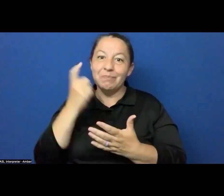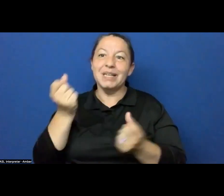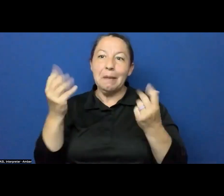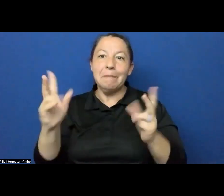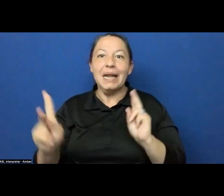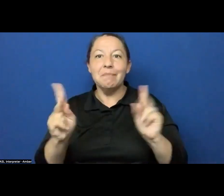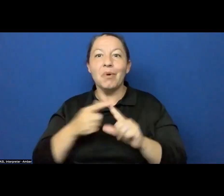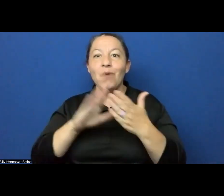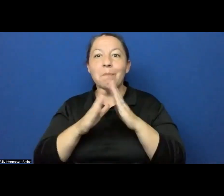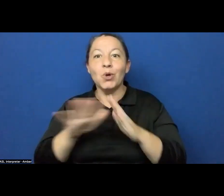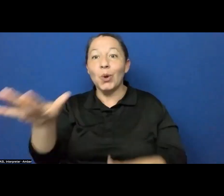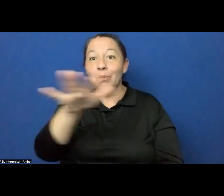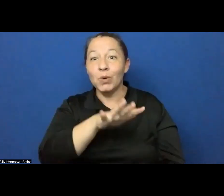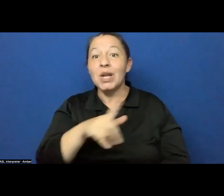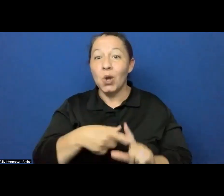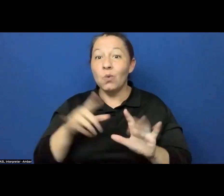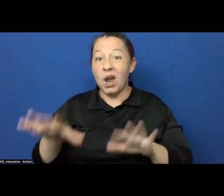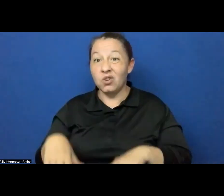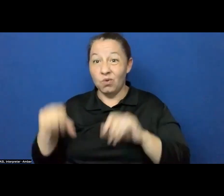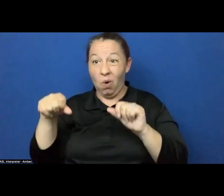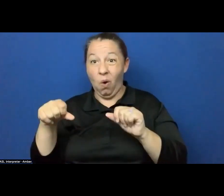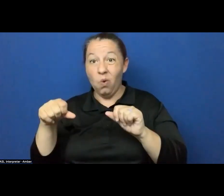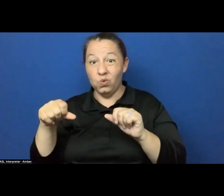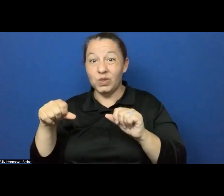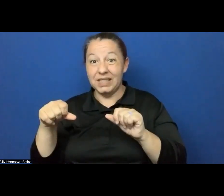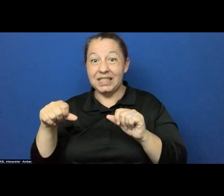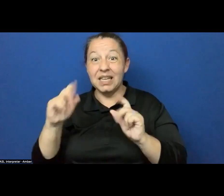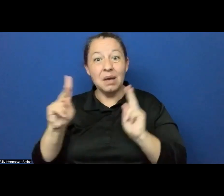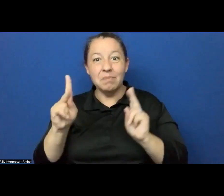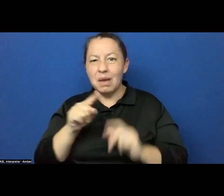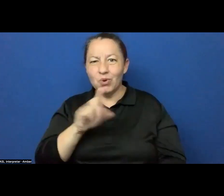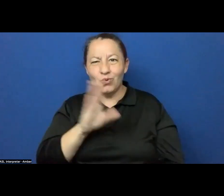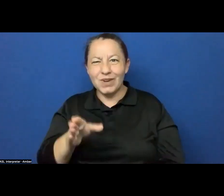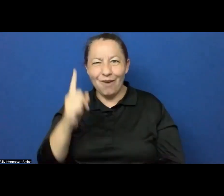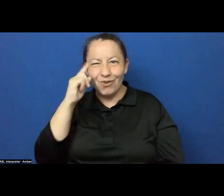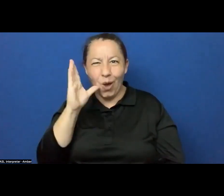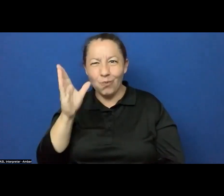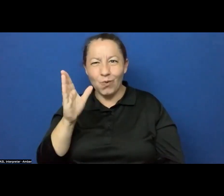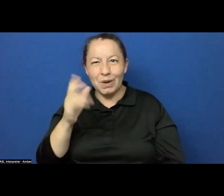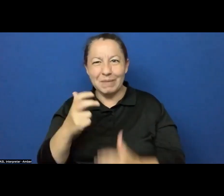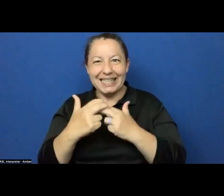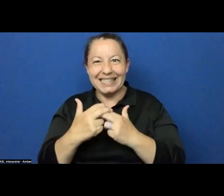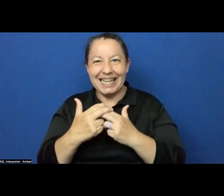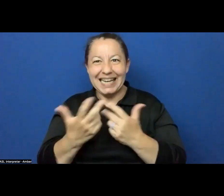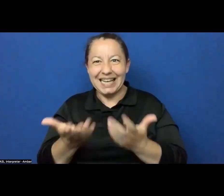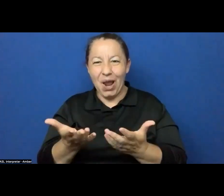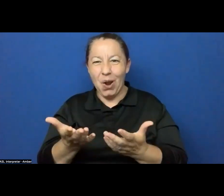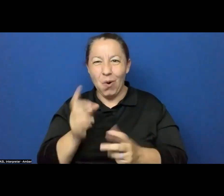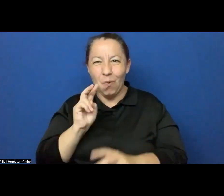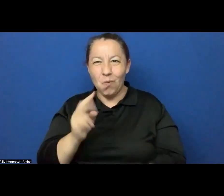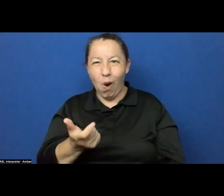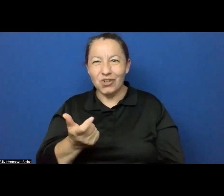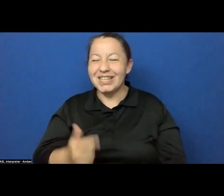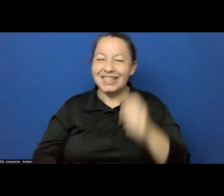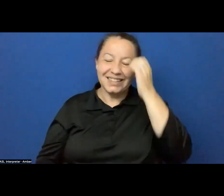community when you host that. People you never thought would be sitting there, and it makes us stronger as